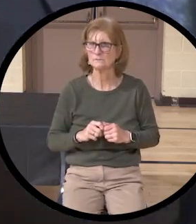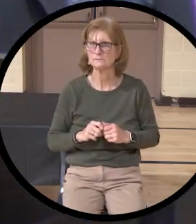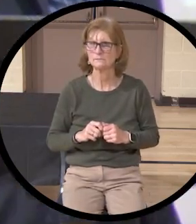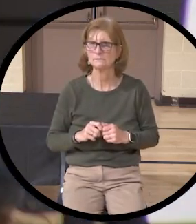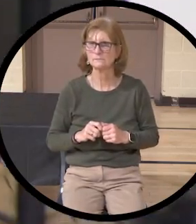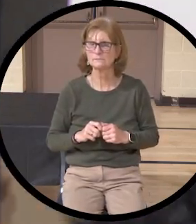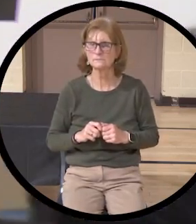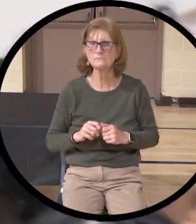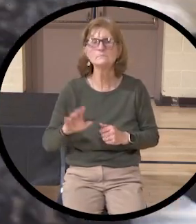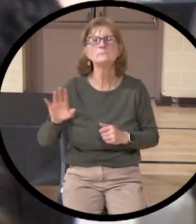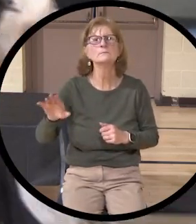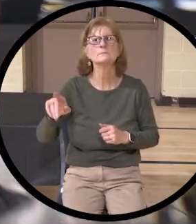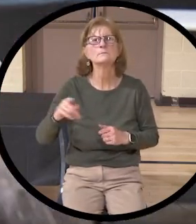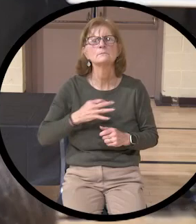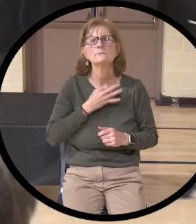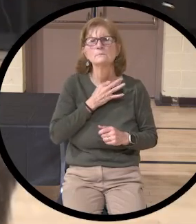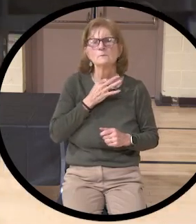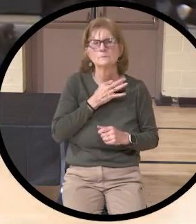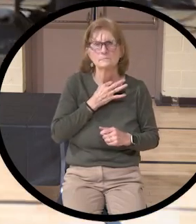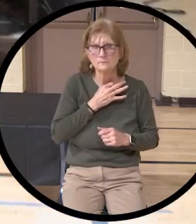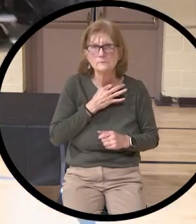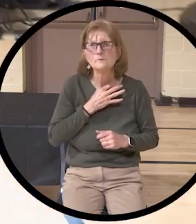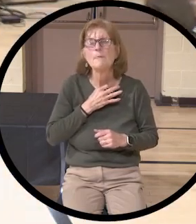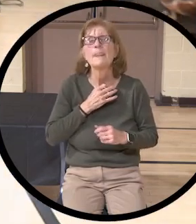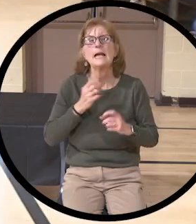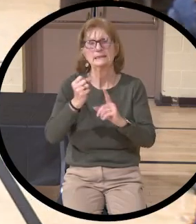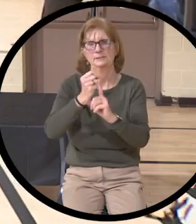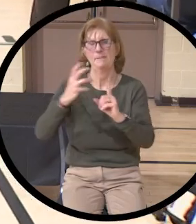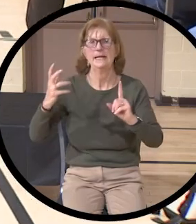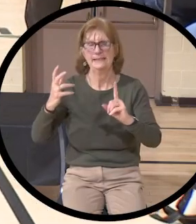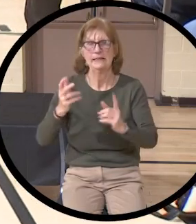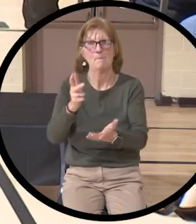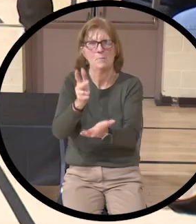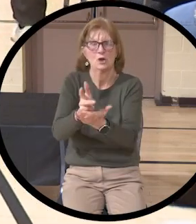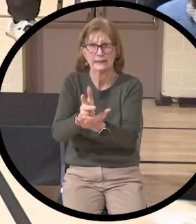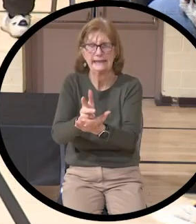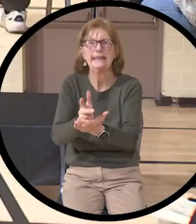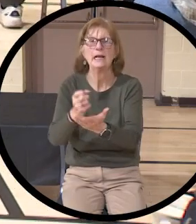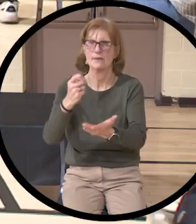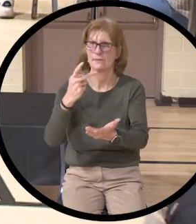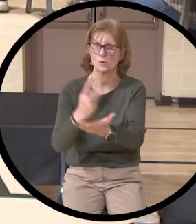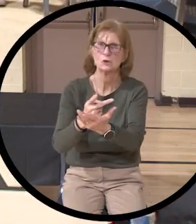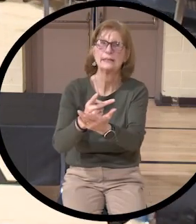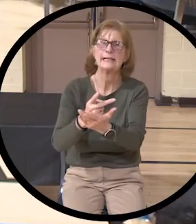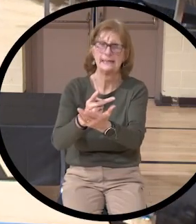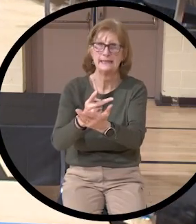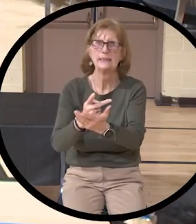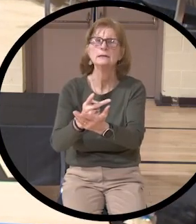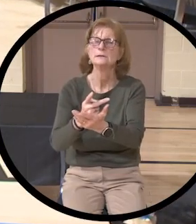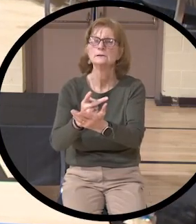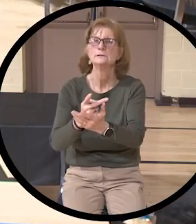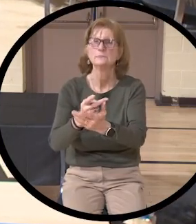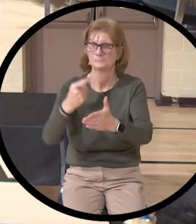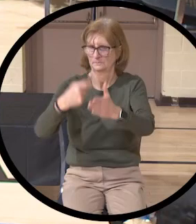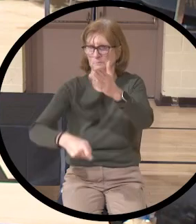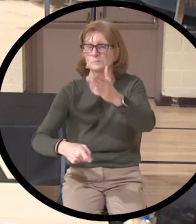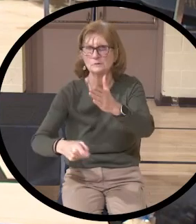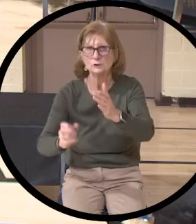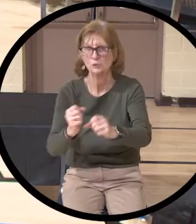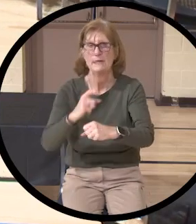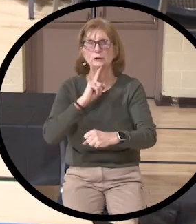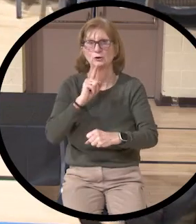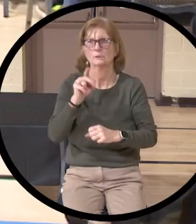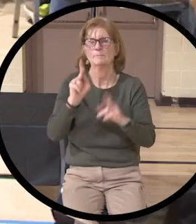Sorry. Is there a plan to expand parking authority enforcement over things like the bump outs and flex posts to make sure people